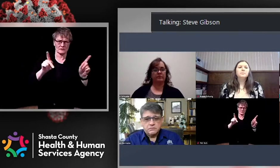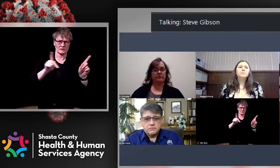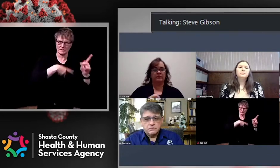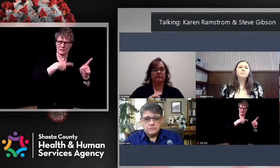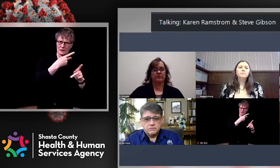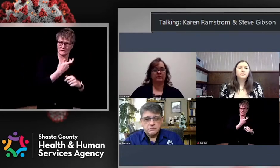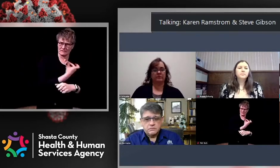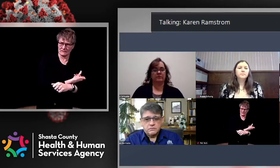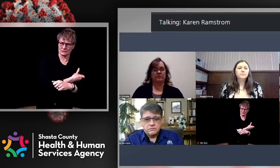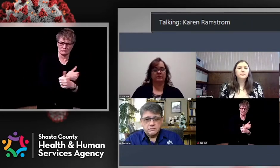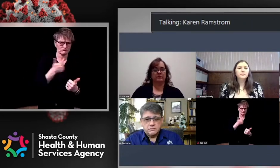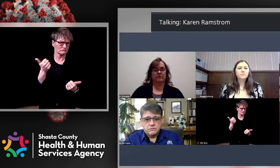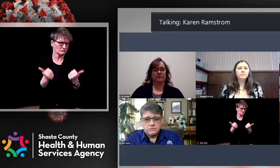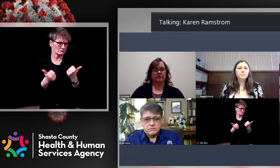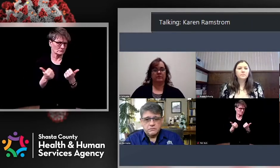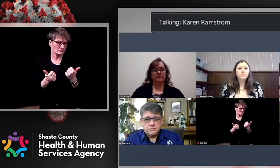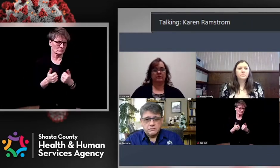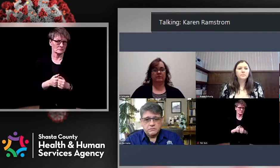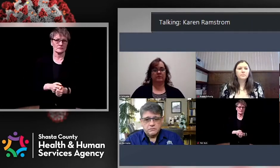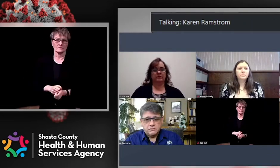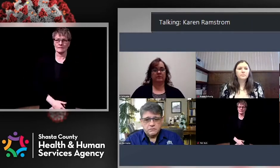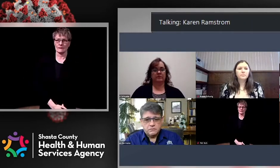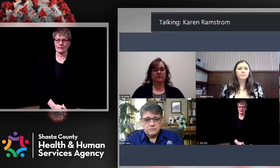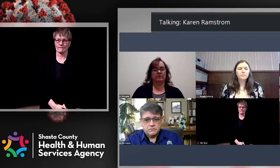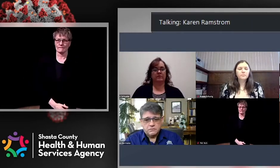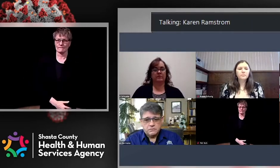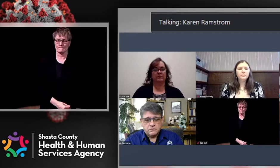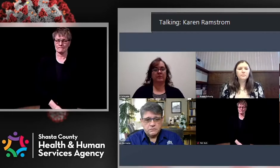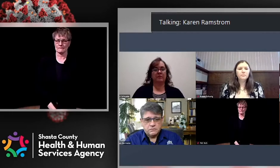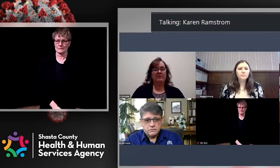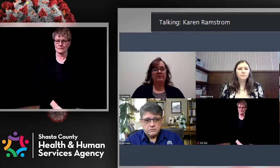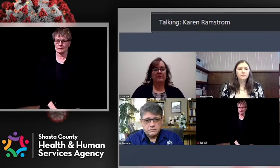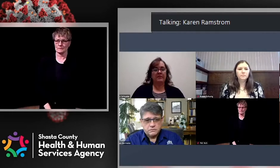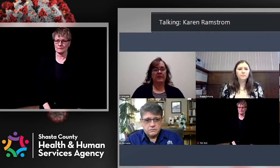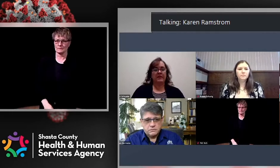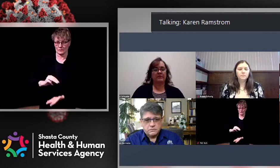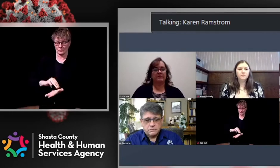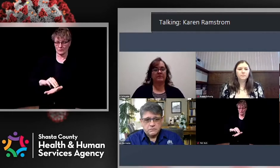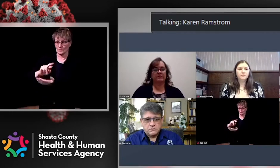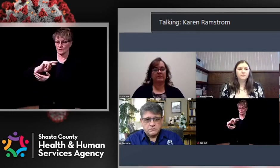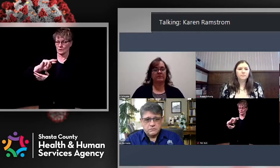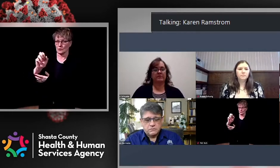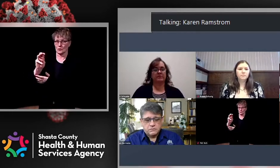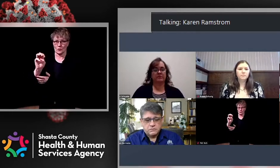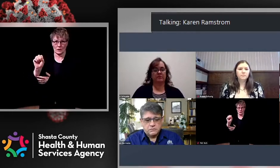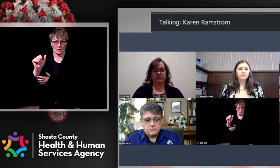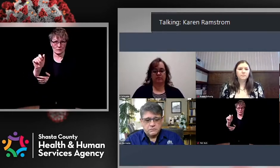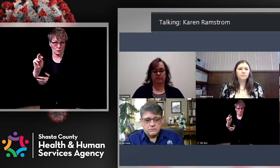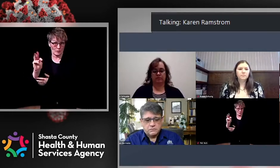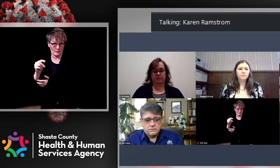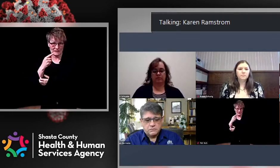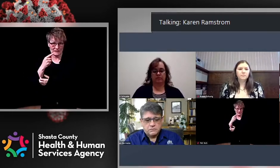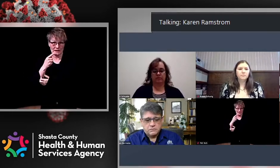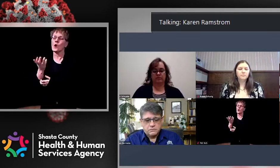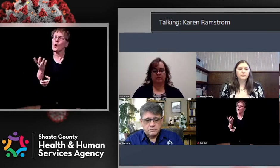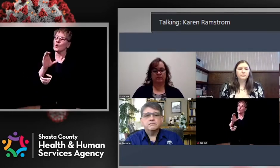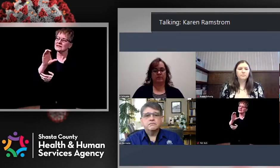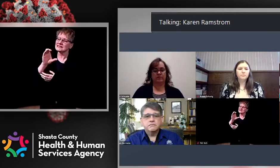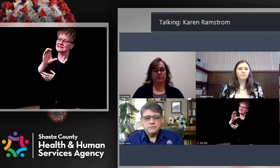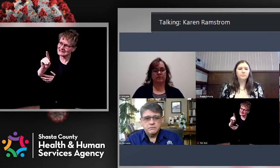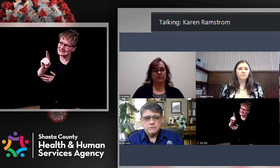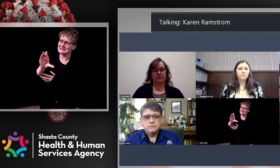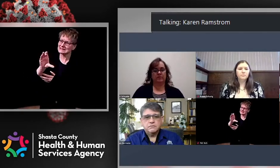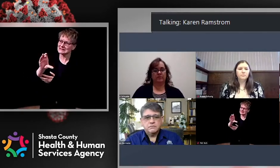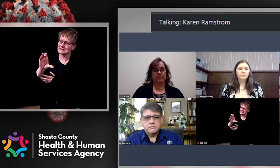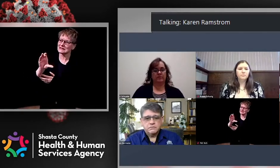Right. So that's actually a federal program that the CDC is managing, and it's Pfizer vaccine. And